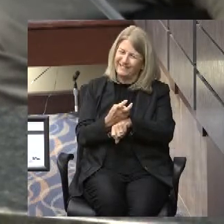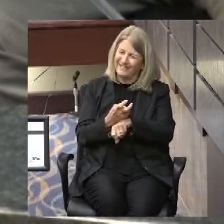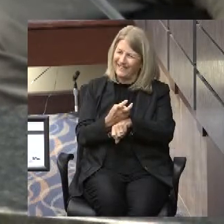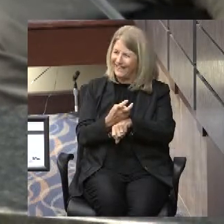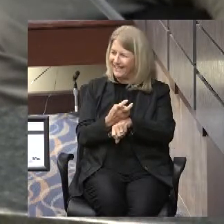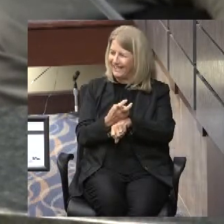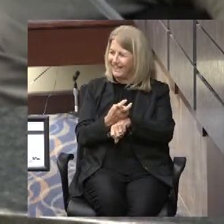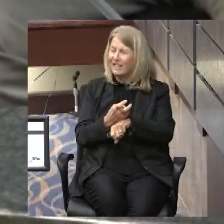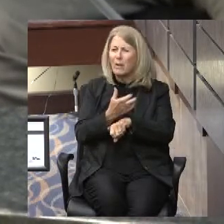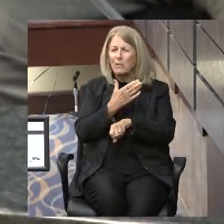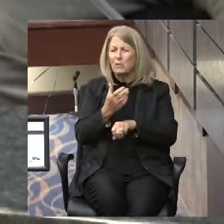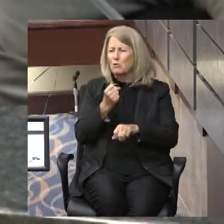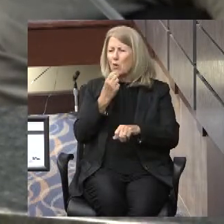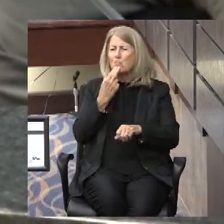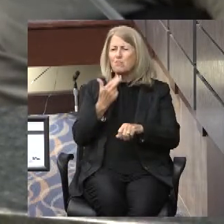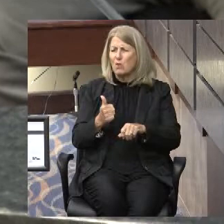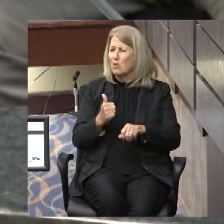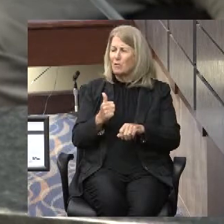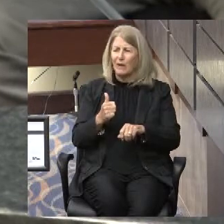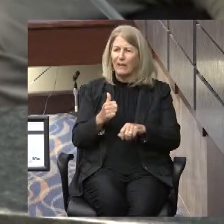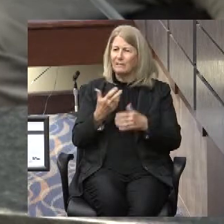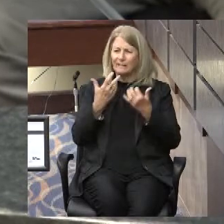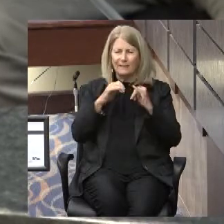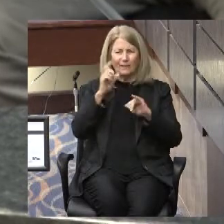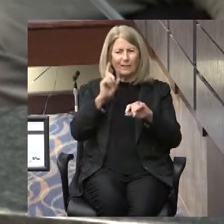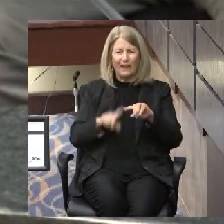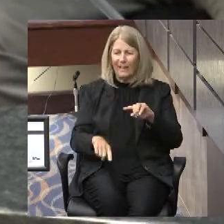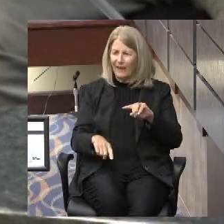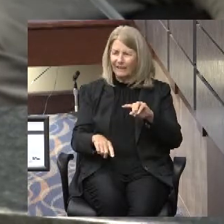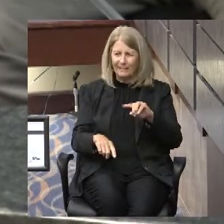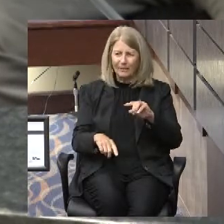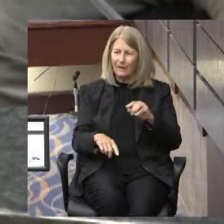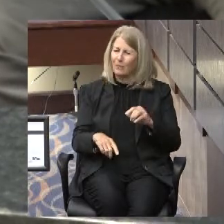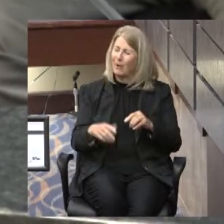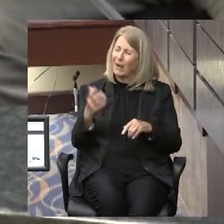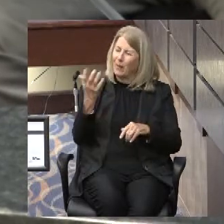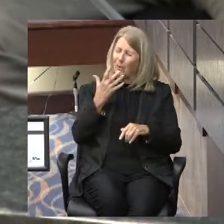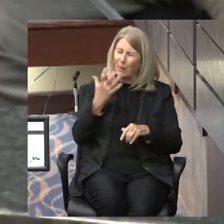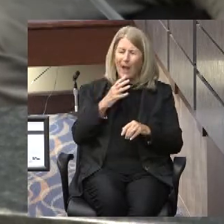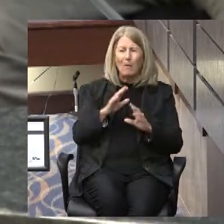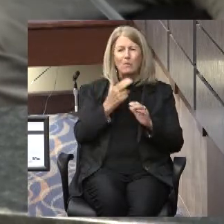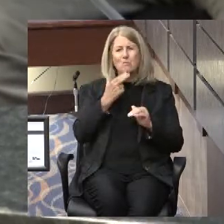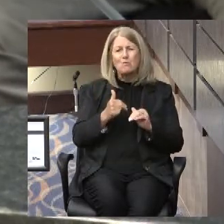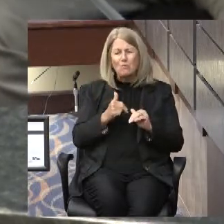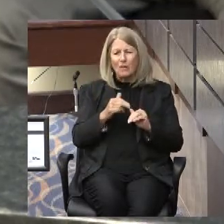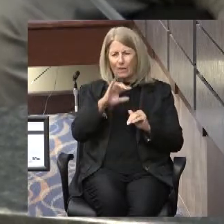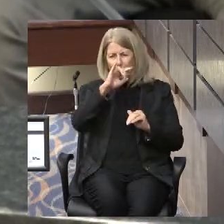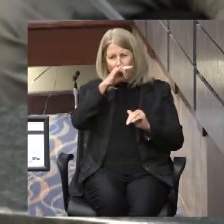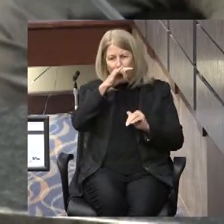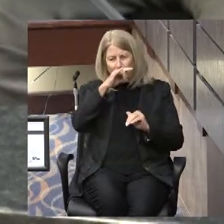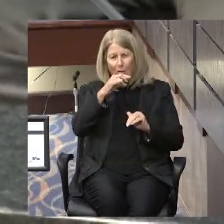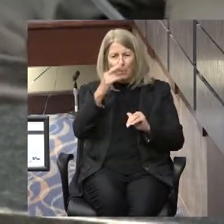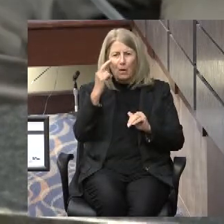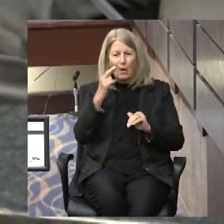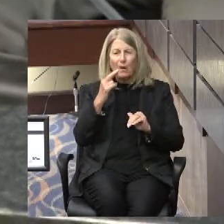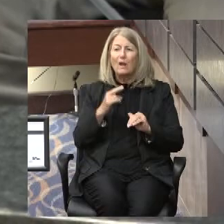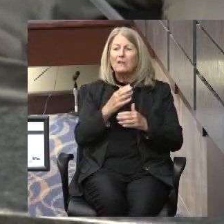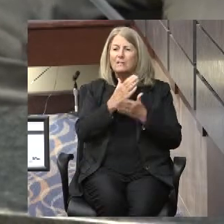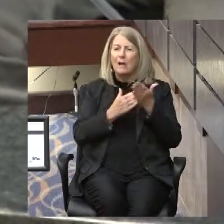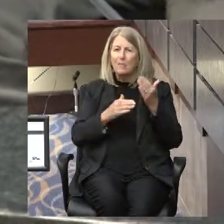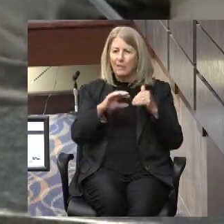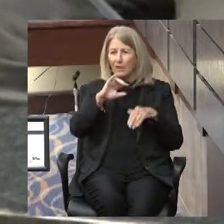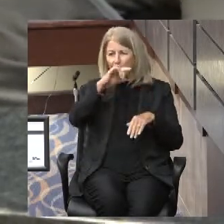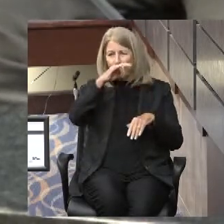They were just so cute. I still can't get over how cute they all were. And some of the kids that, you know, went up there, one little girl went up there